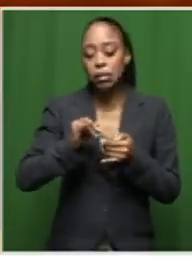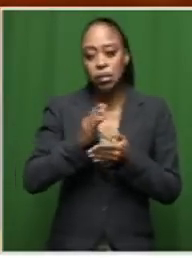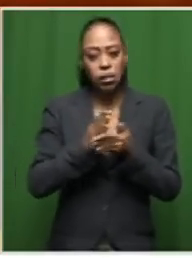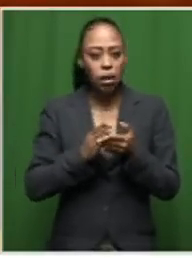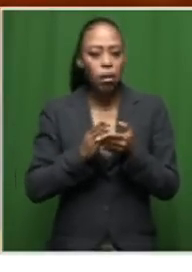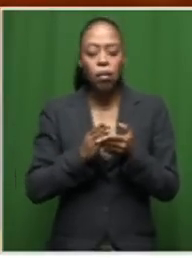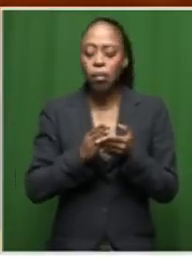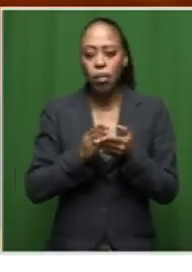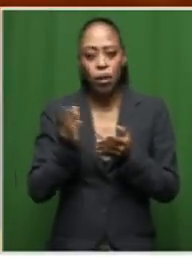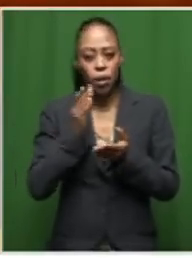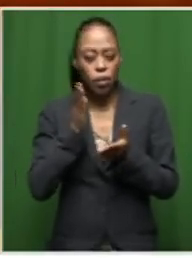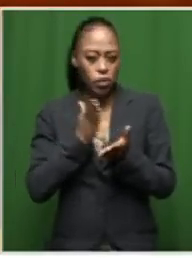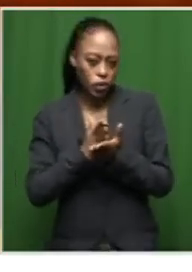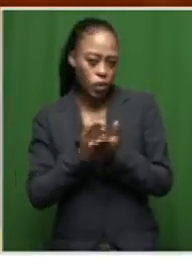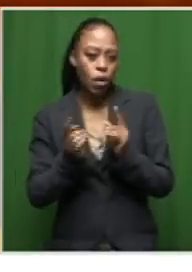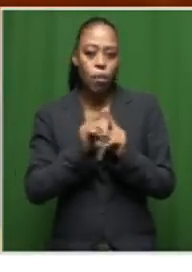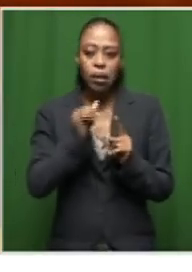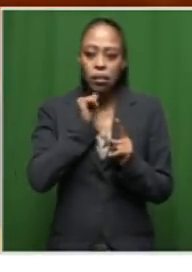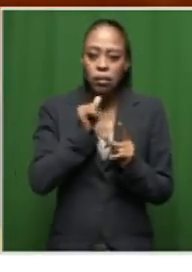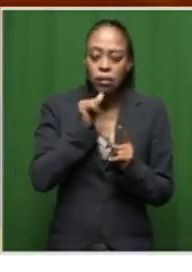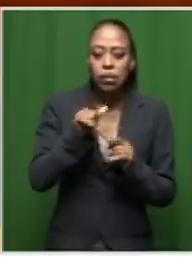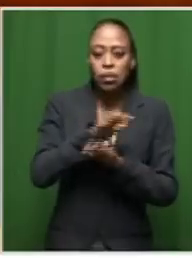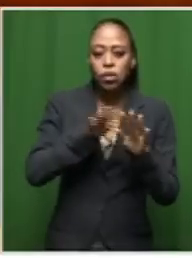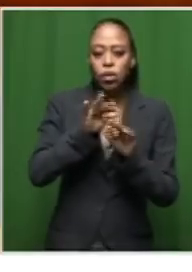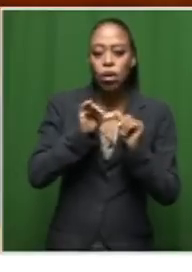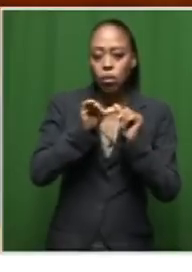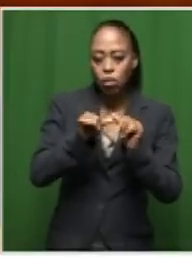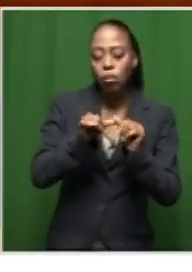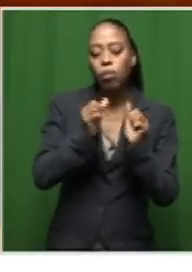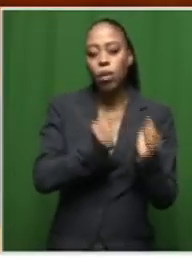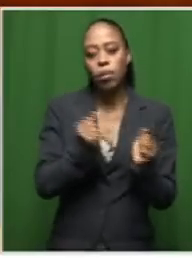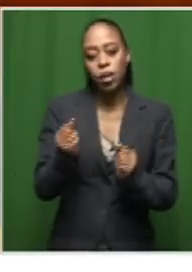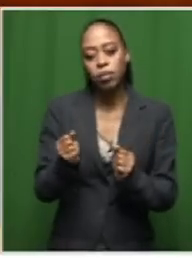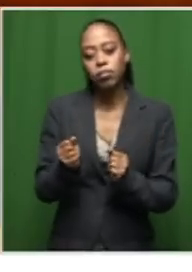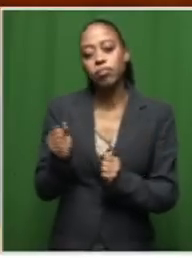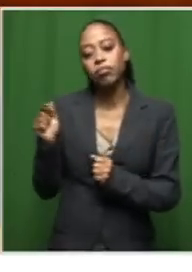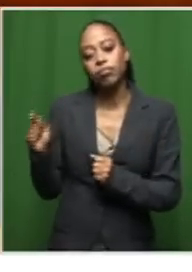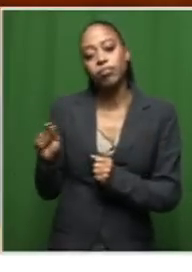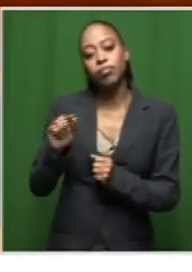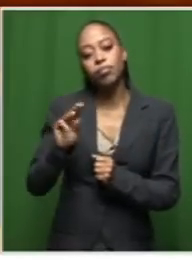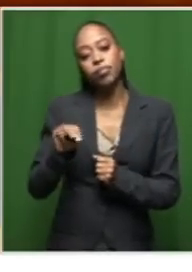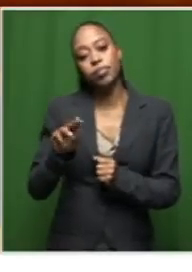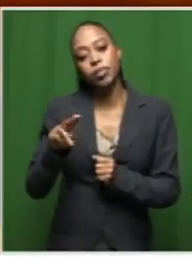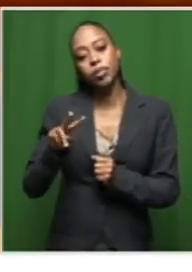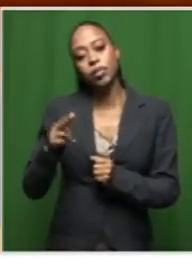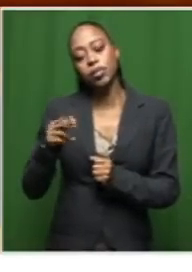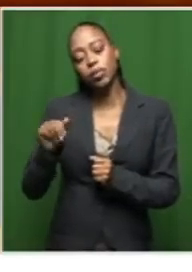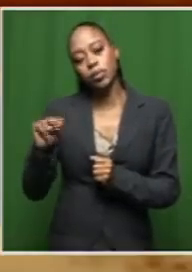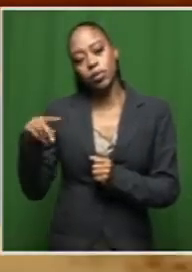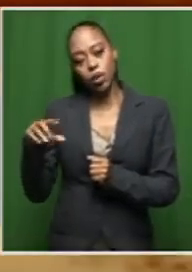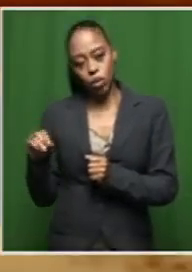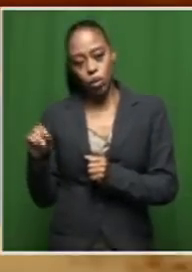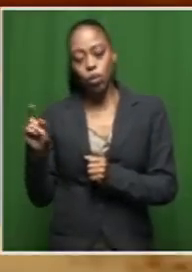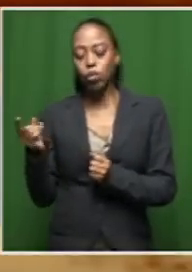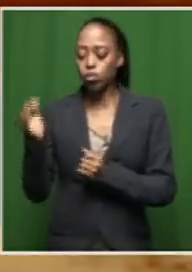few exceptions that can prevail under certain circumstances. Pension Fund Adjudicator Muvhango Lukhaimane joins us now